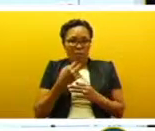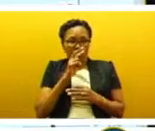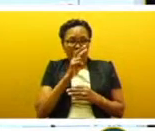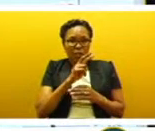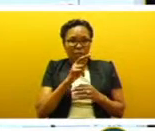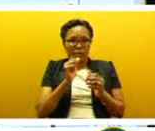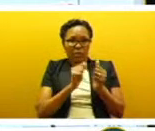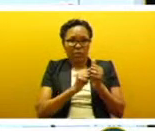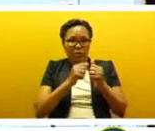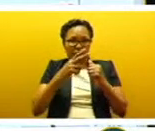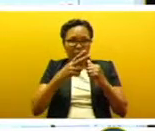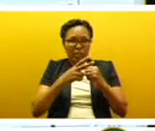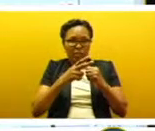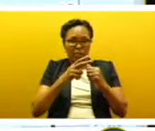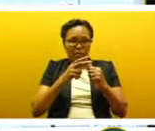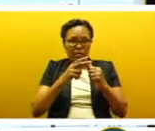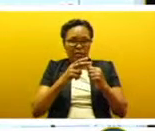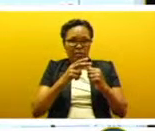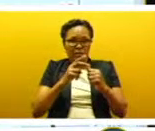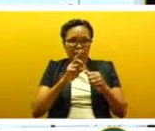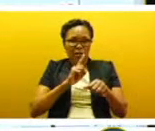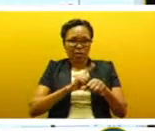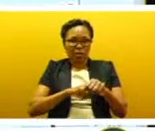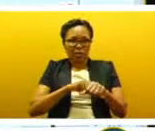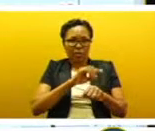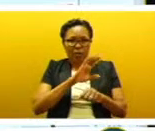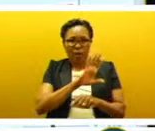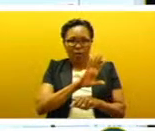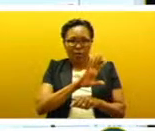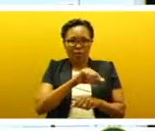17 hours, we had